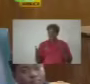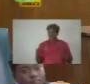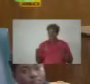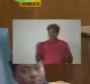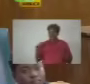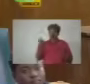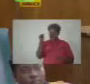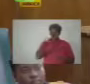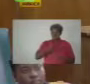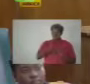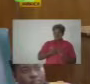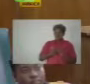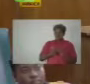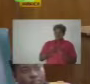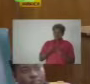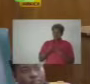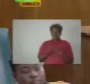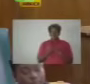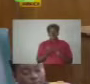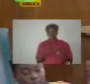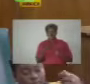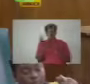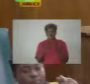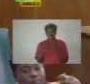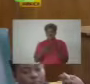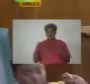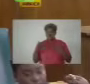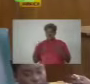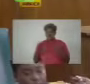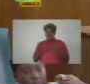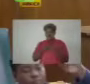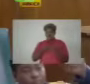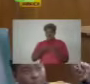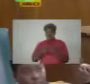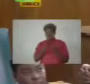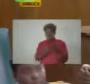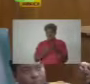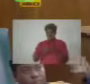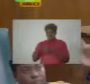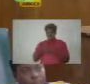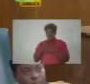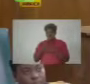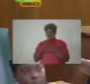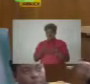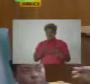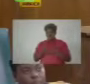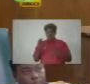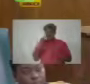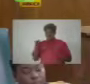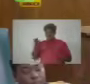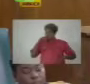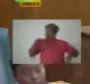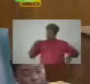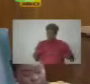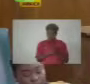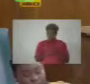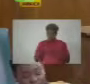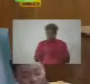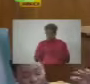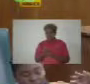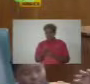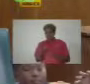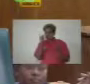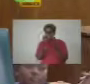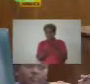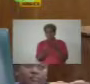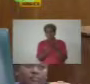per month in Jamaica, registered by the parish councils, not the ones that don't register, it is